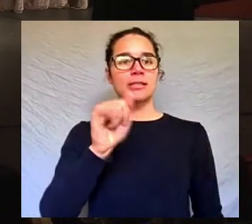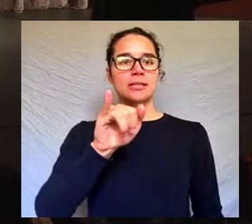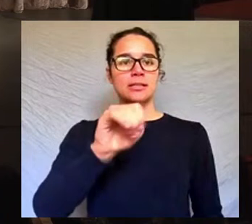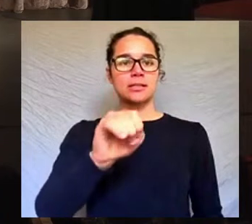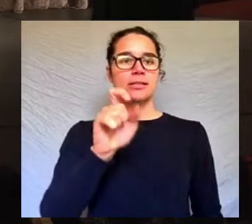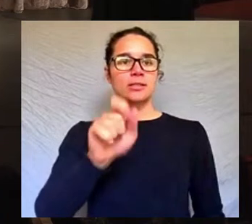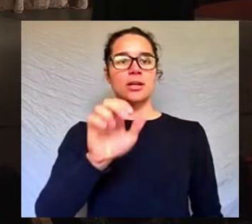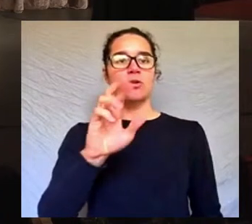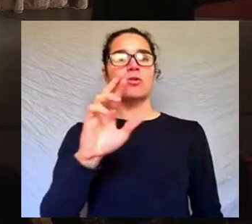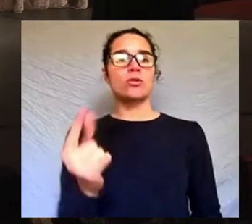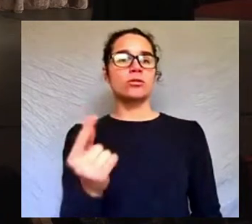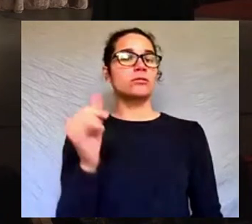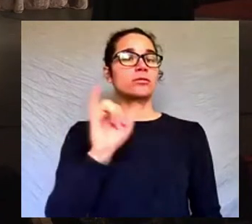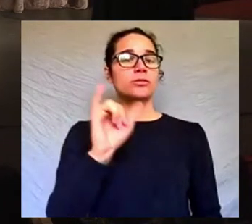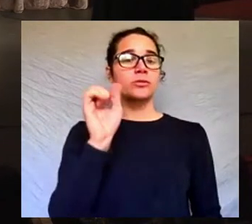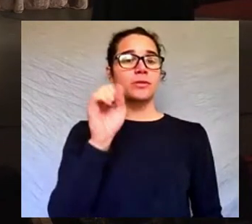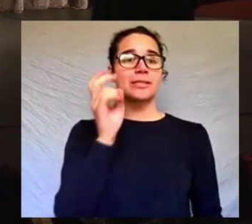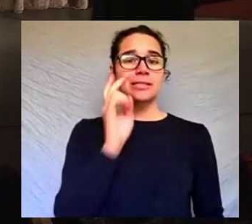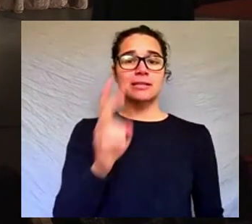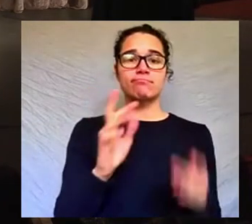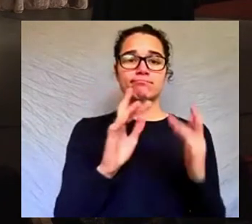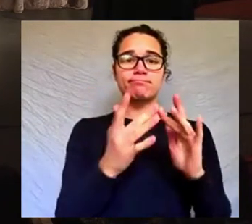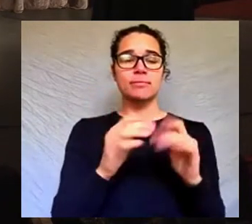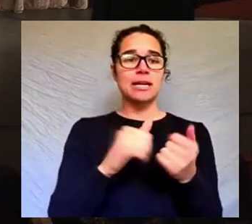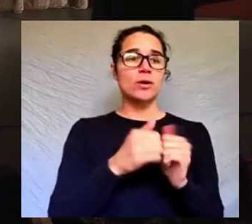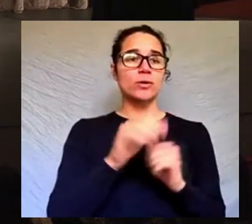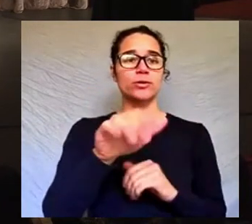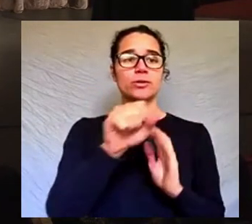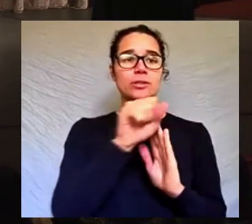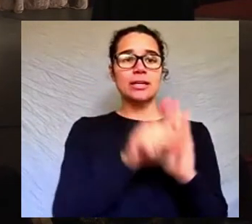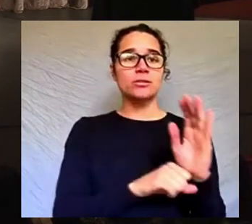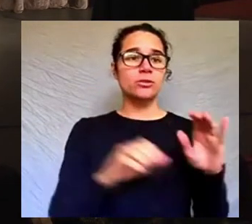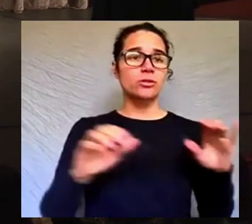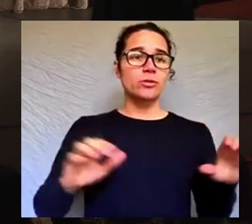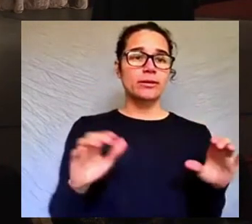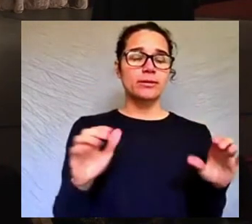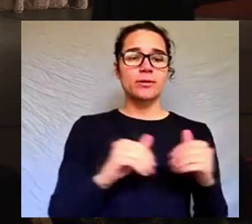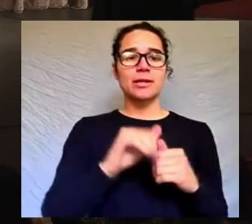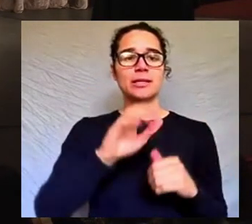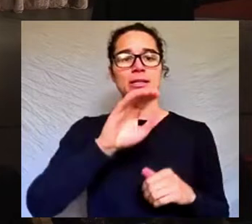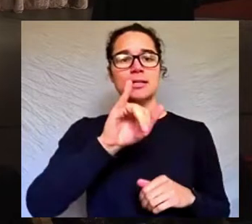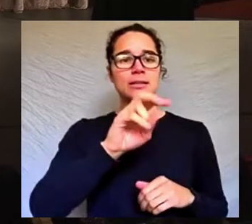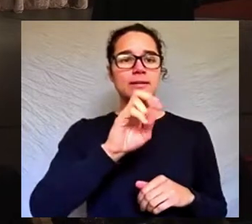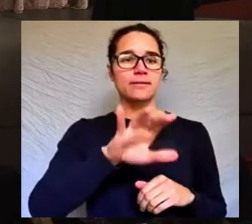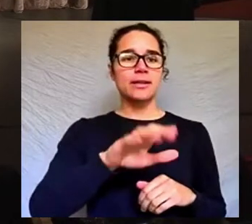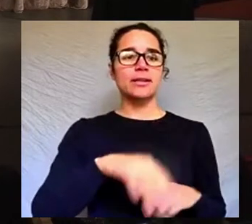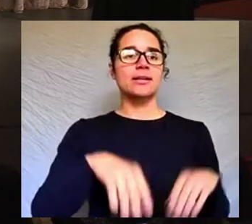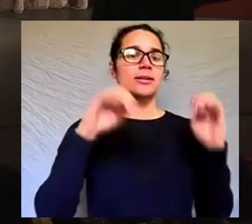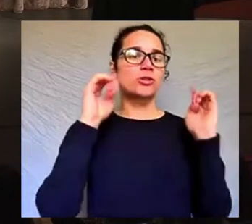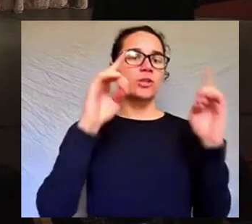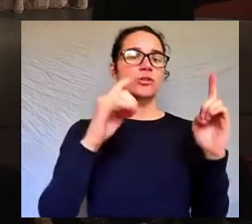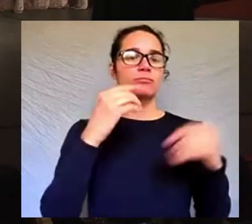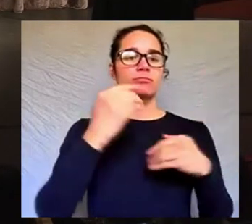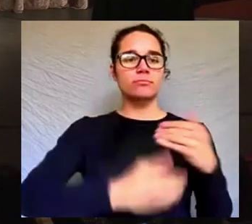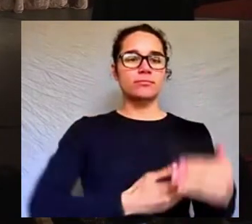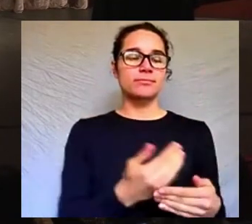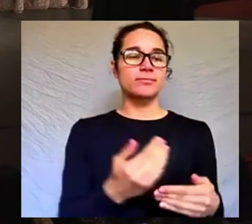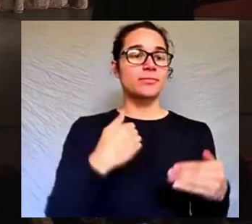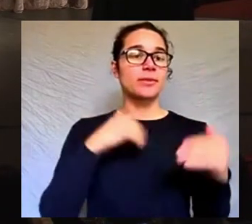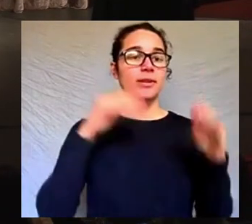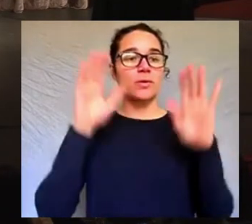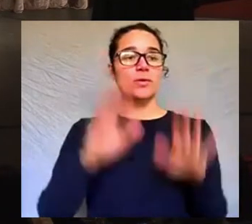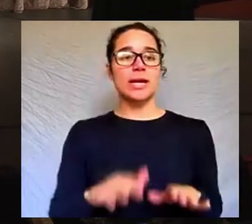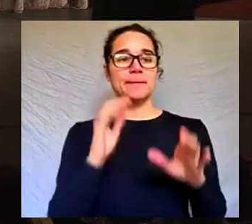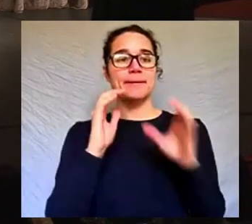out online how your state is doing as far as civic education goes. Our great communications team will be highlighting the report